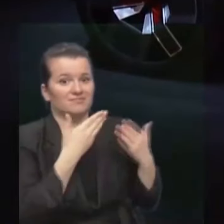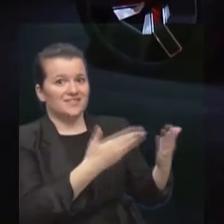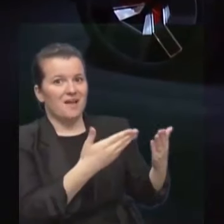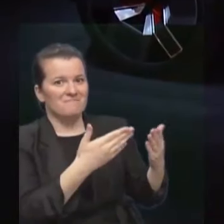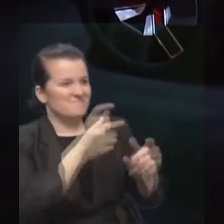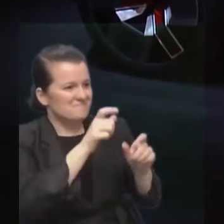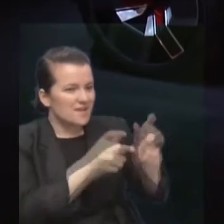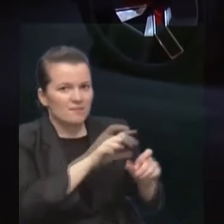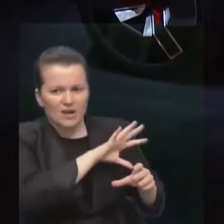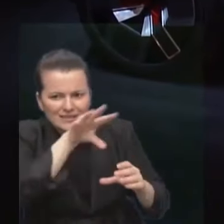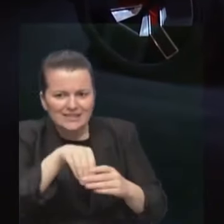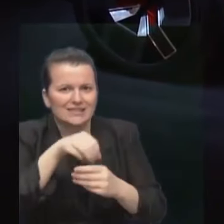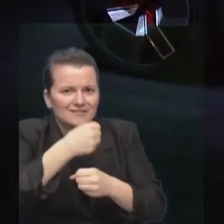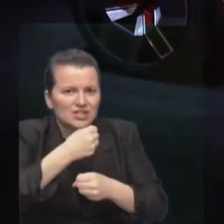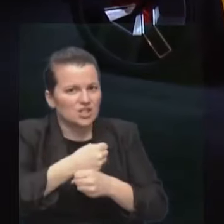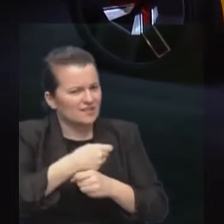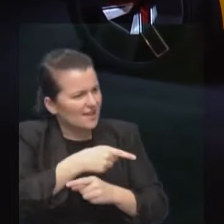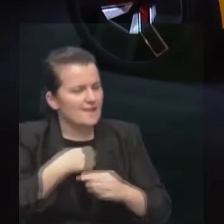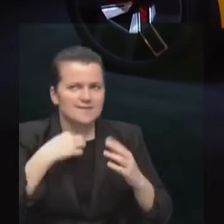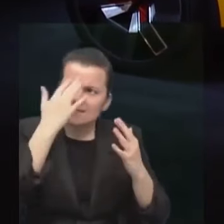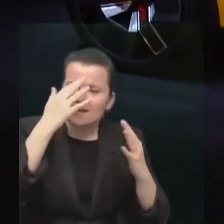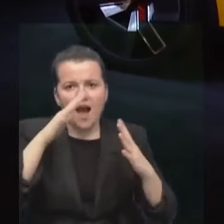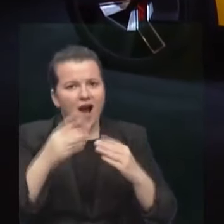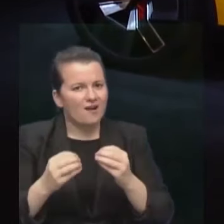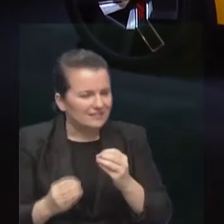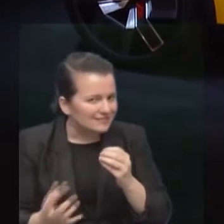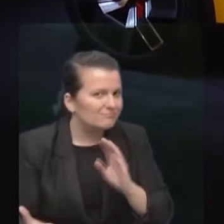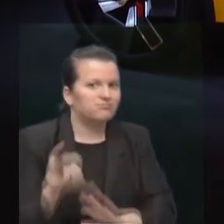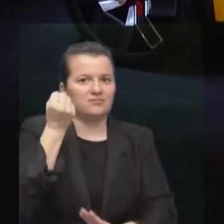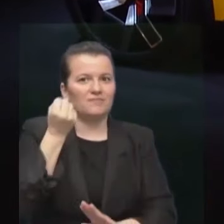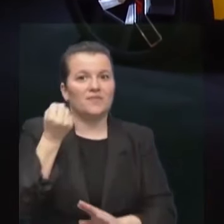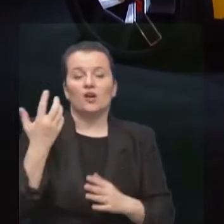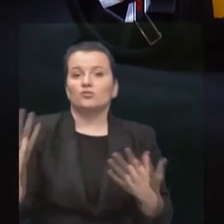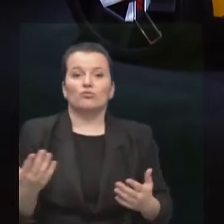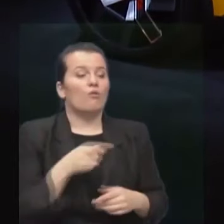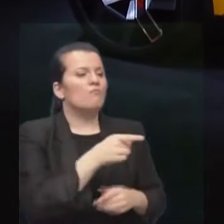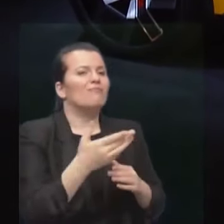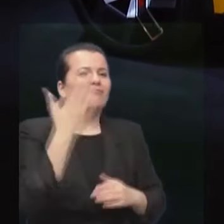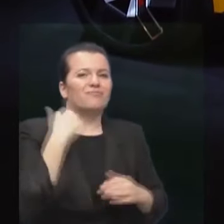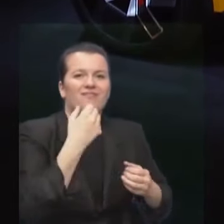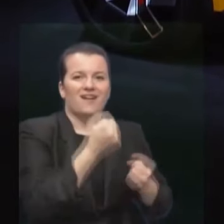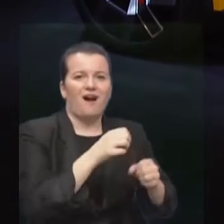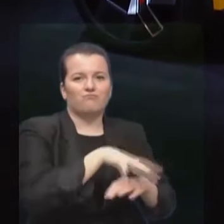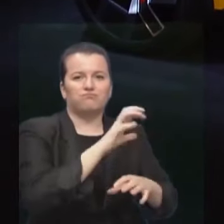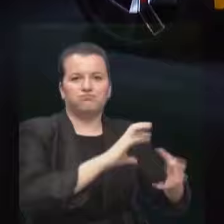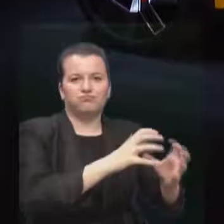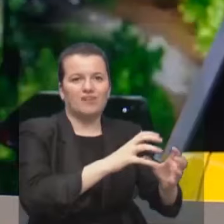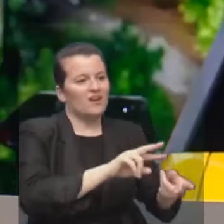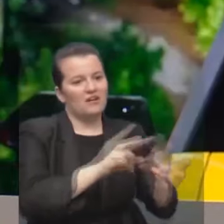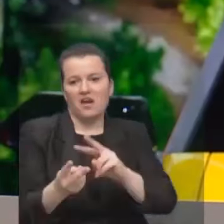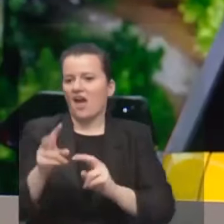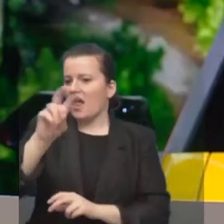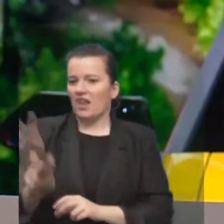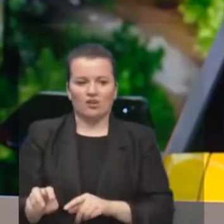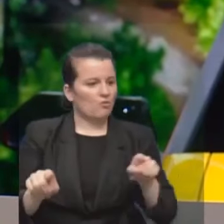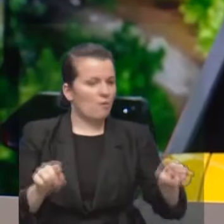with an electric car, affordable, I mean, at the same price as an ICE engine car. And that is our challenge. I mean, we want to make it